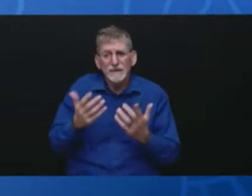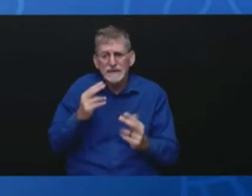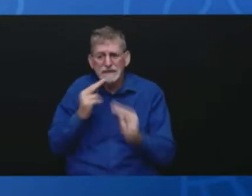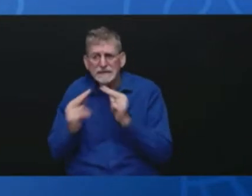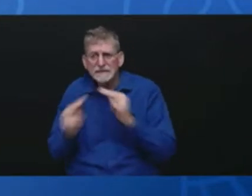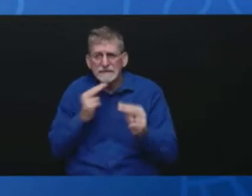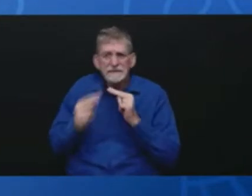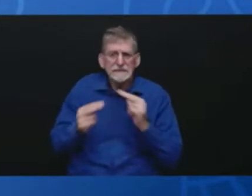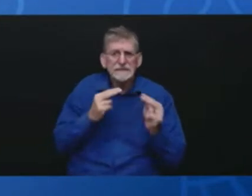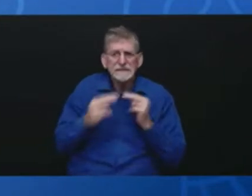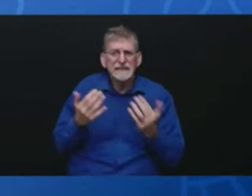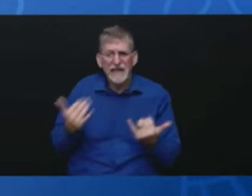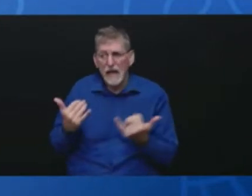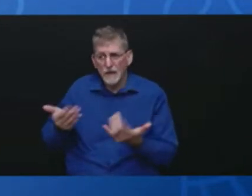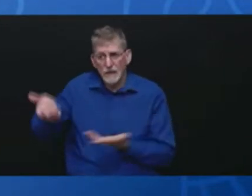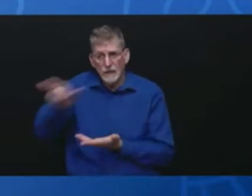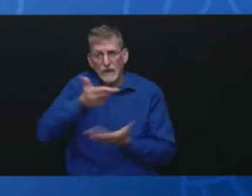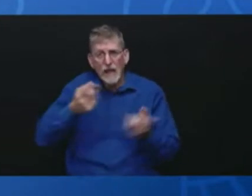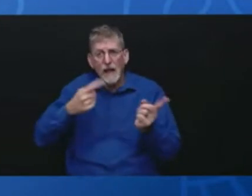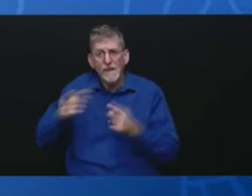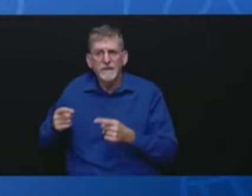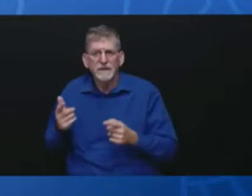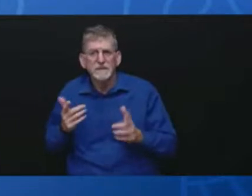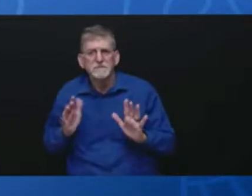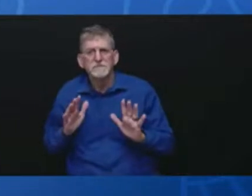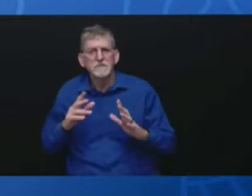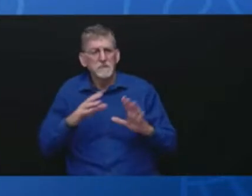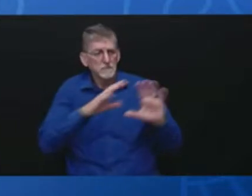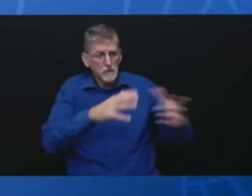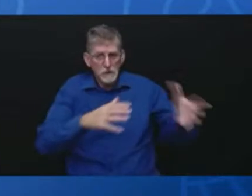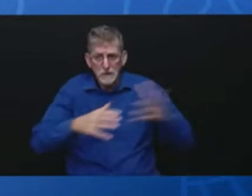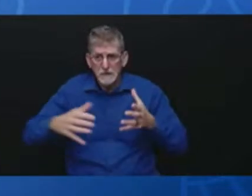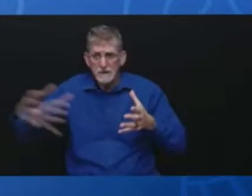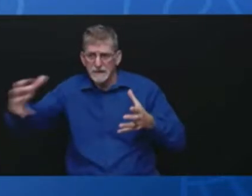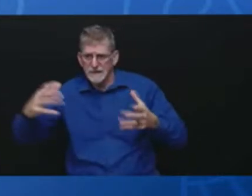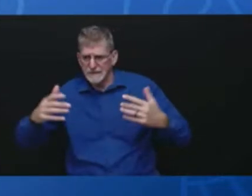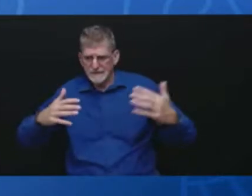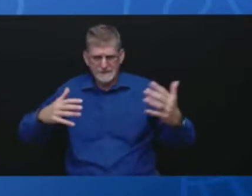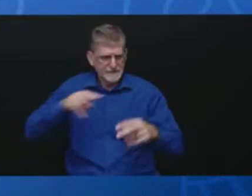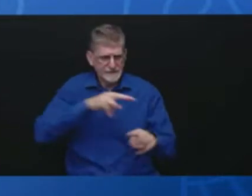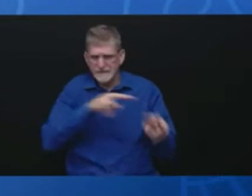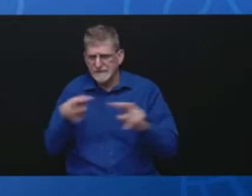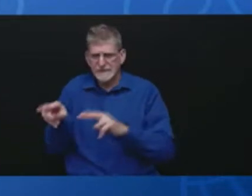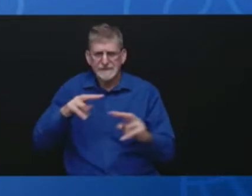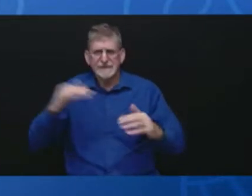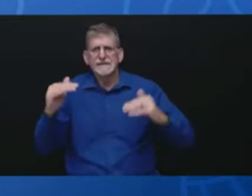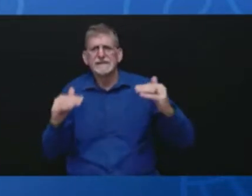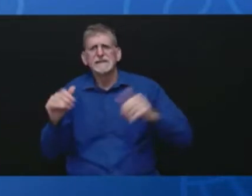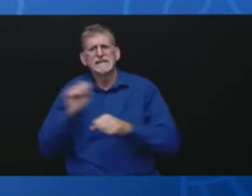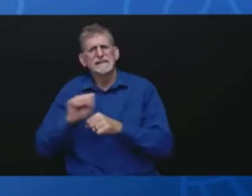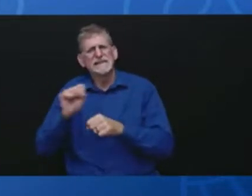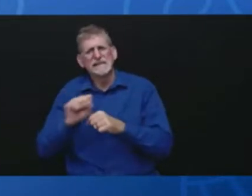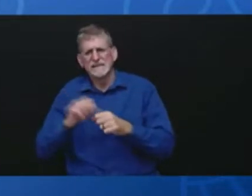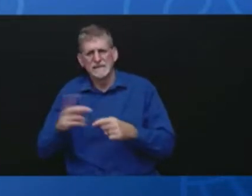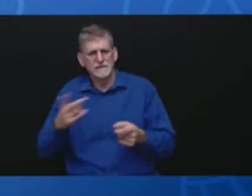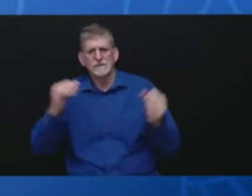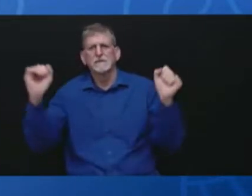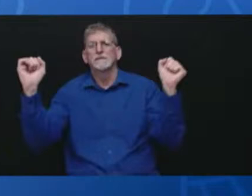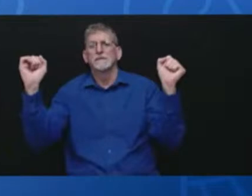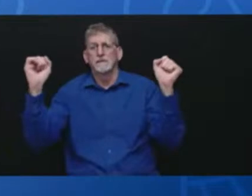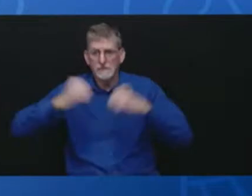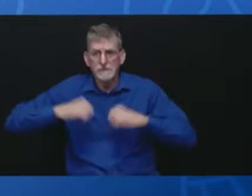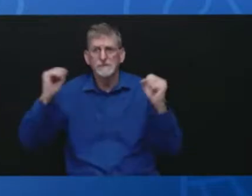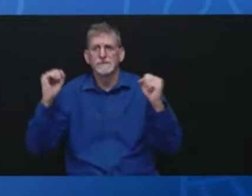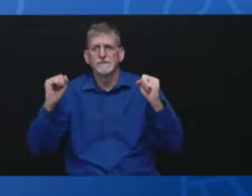see where the parties have landed. And our work is about coming to an agreement about how we're going to make this happen. But the Black Sea is